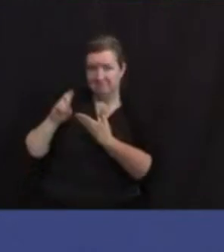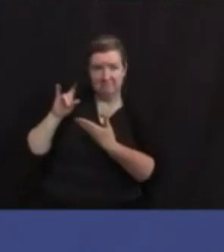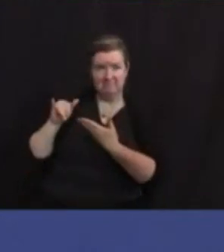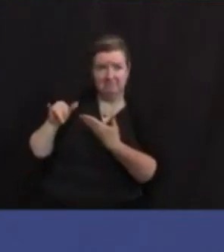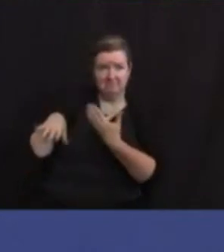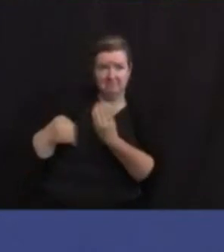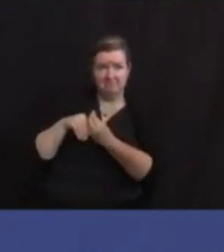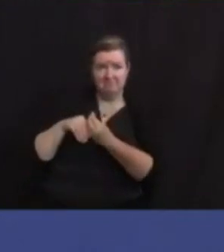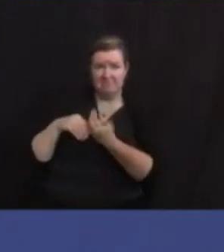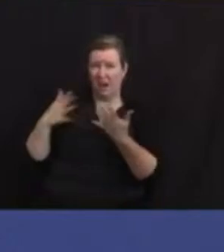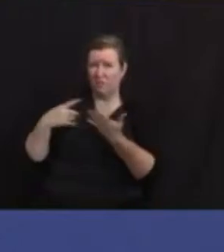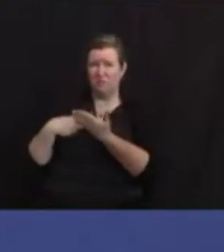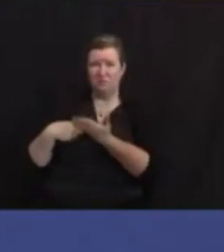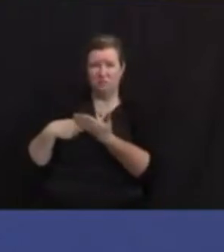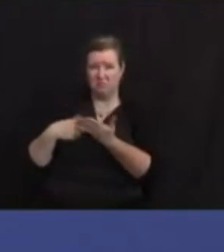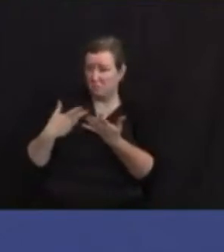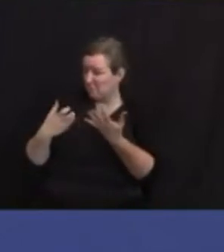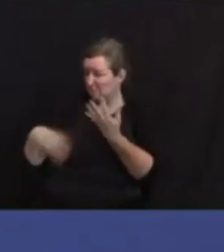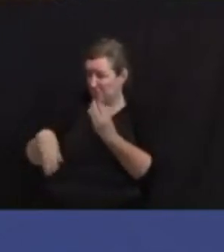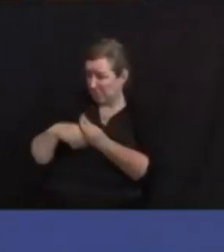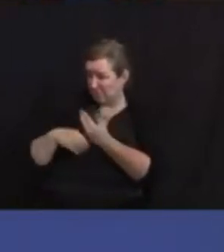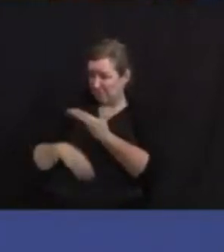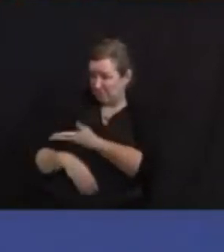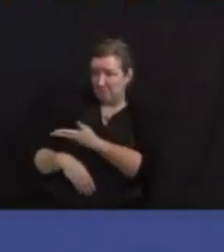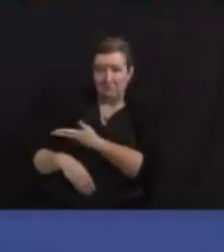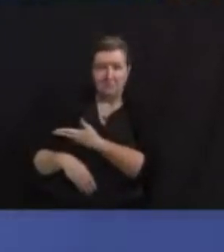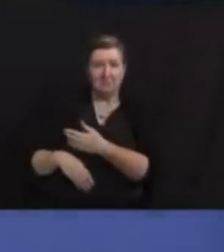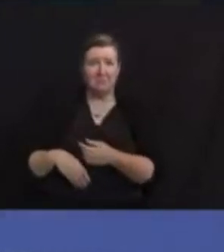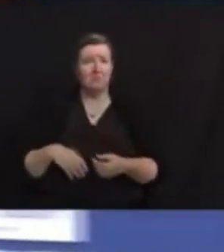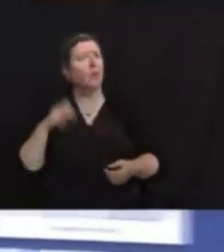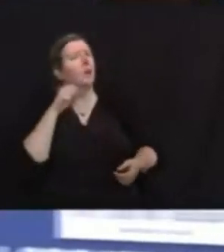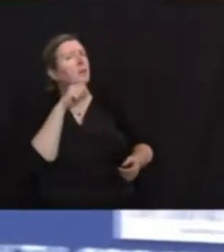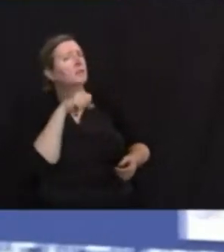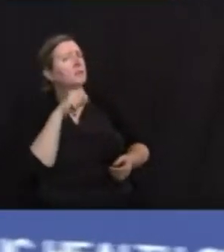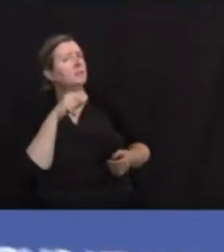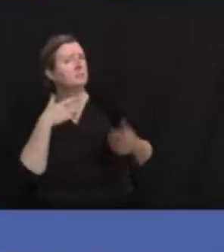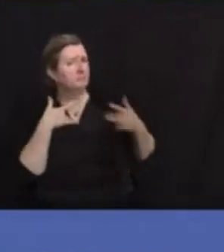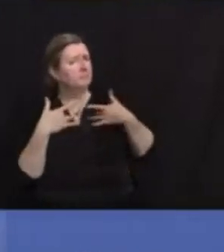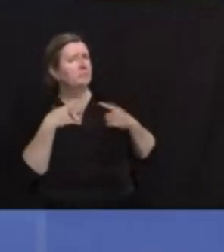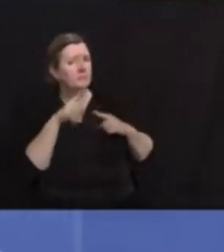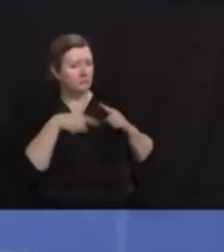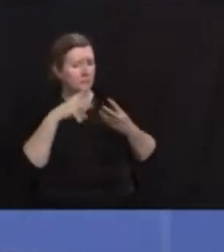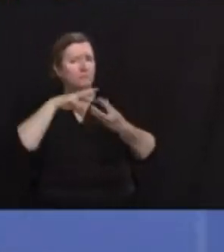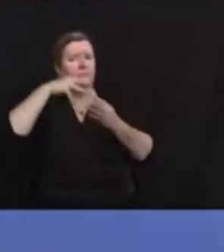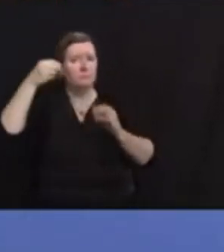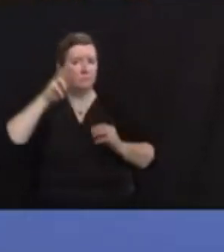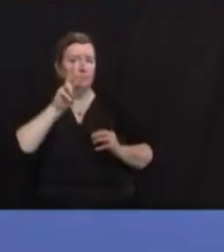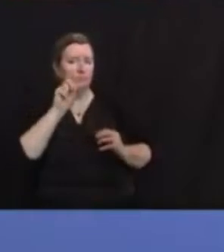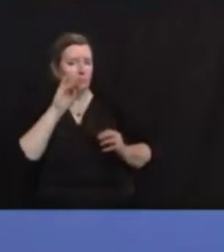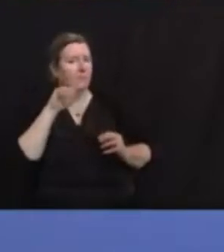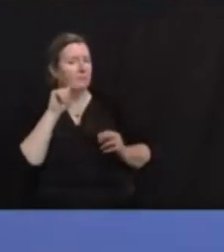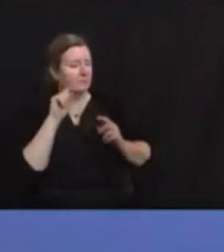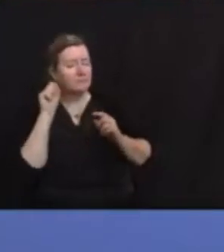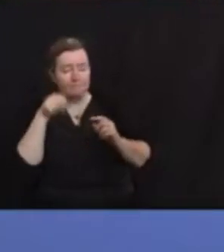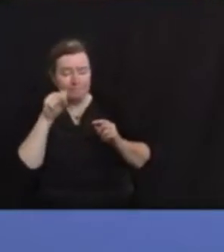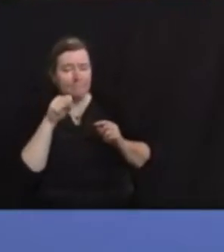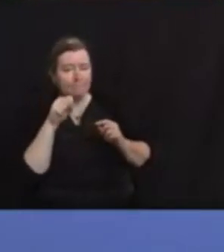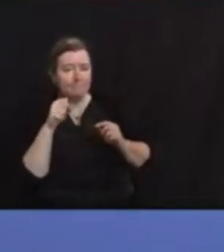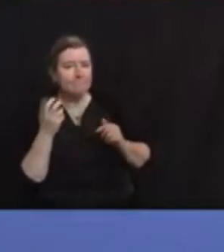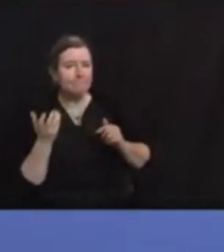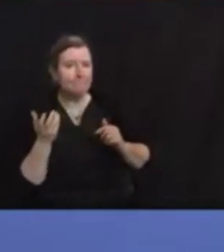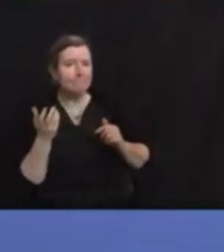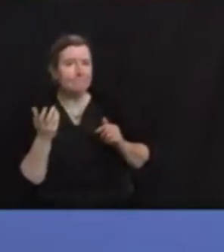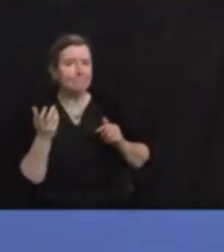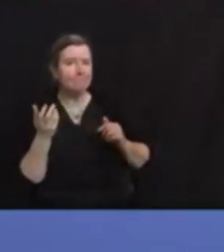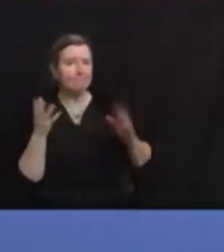it, but anything else you want to add? I would just say that, yes, we're concerned about the variants, but to date, there's really,